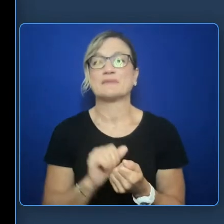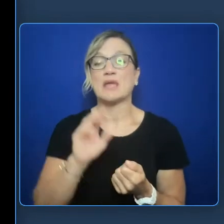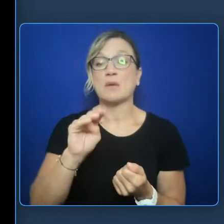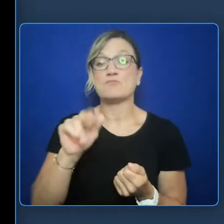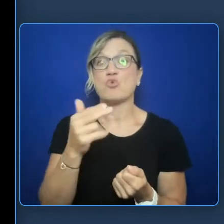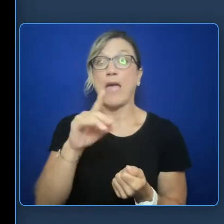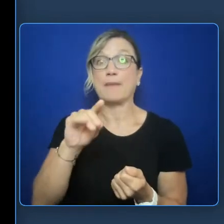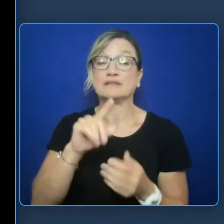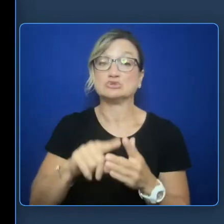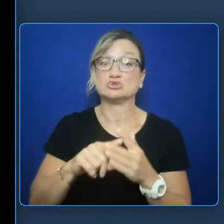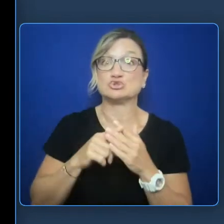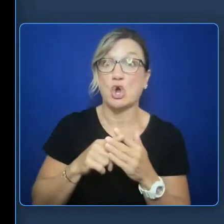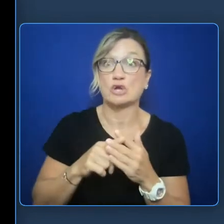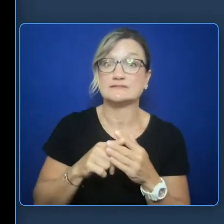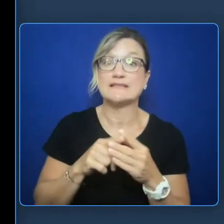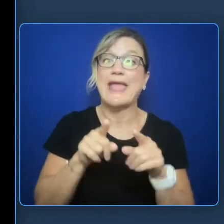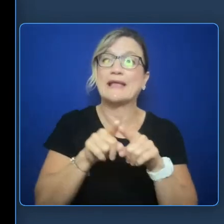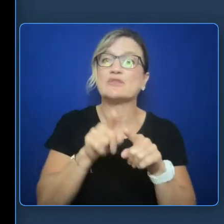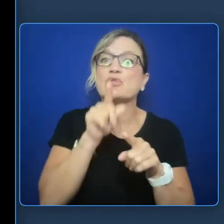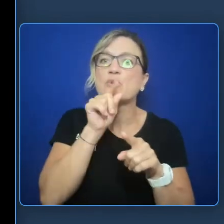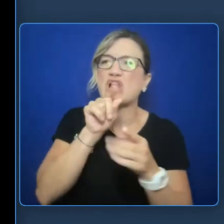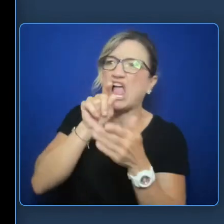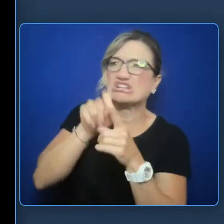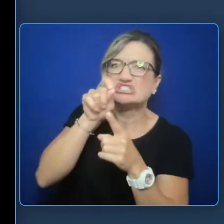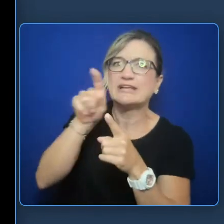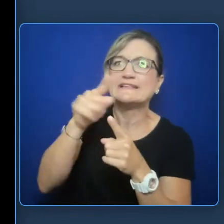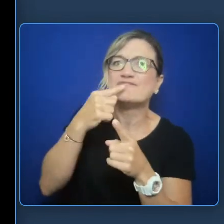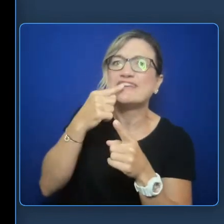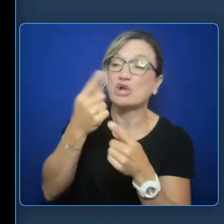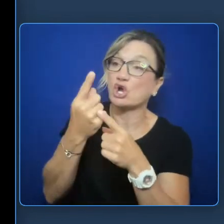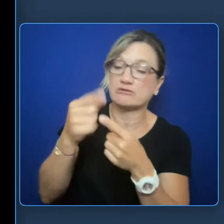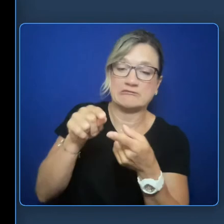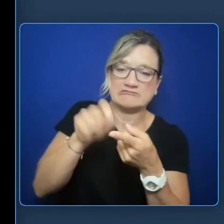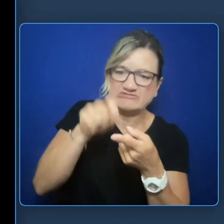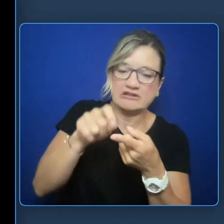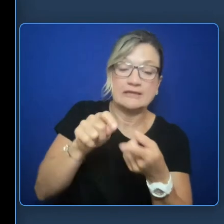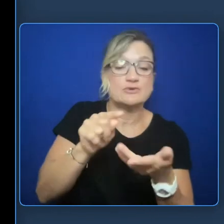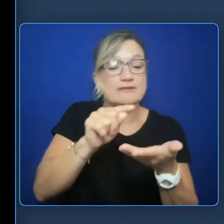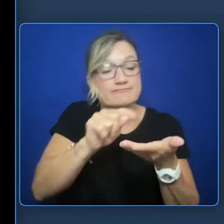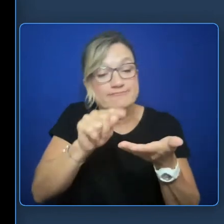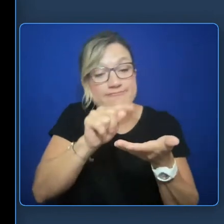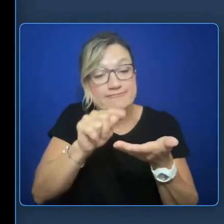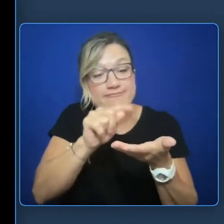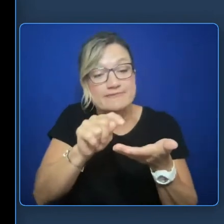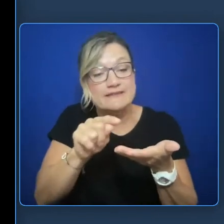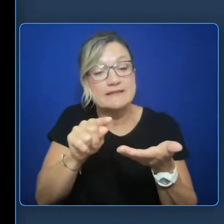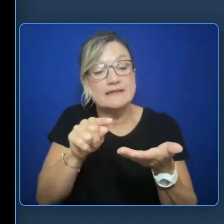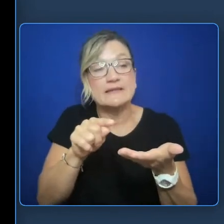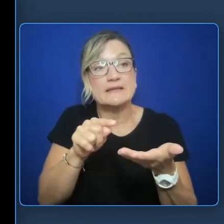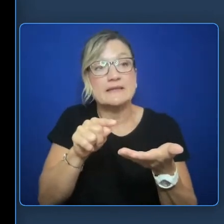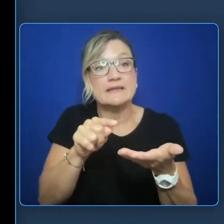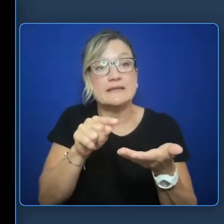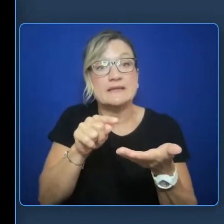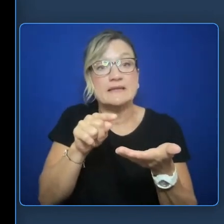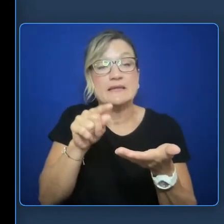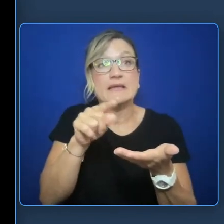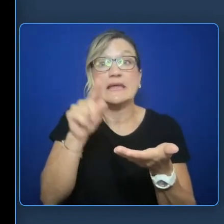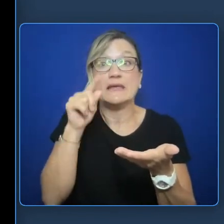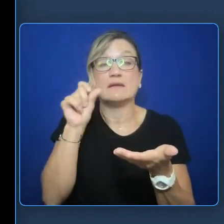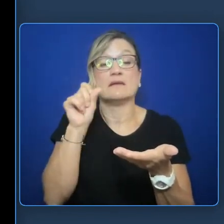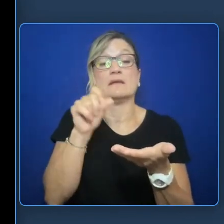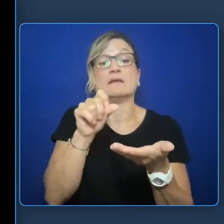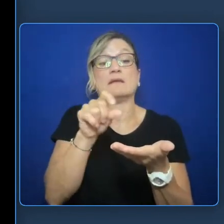Muhammad starts as the bird nips his finger. He taps his finger on the chick's gaping beak. He tilts his head back, then drops it